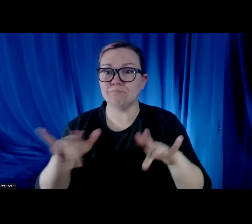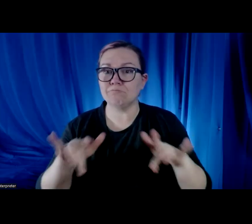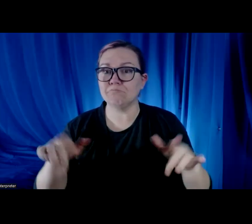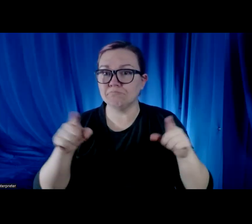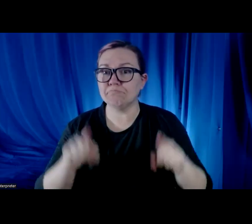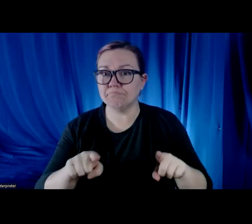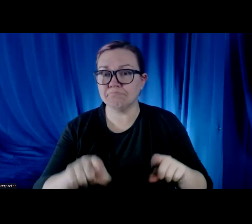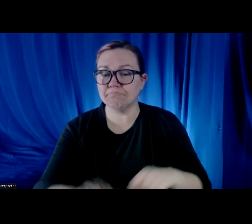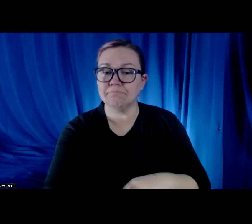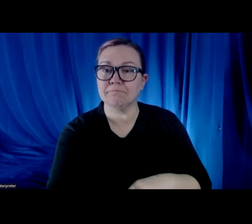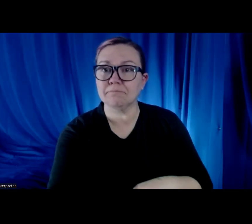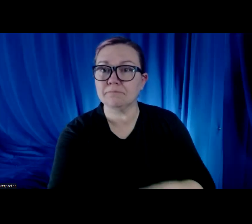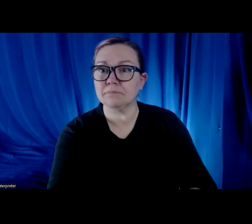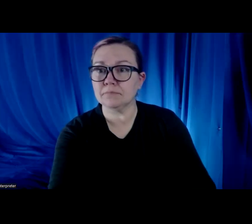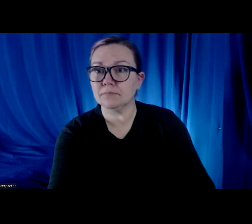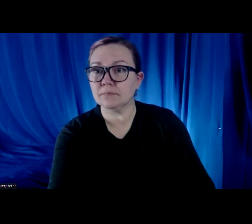Okay,